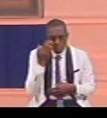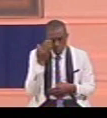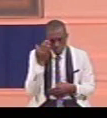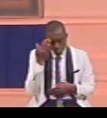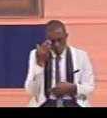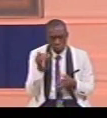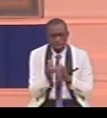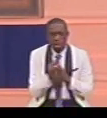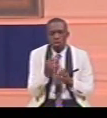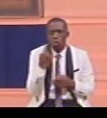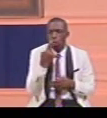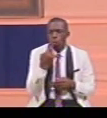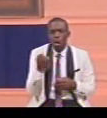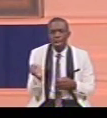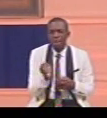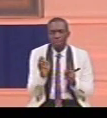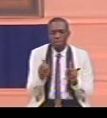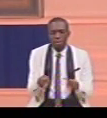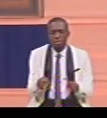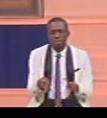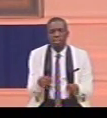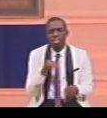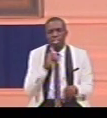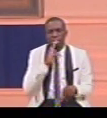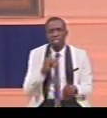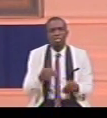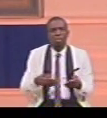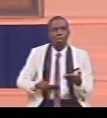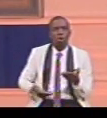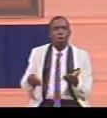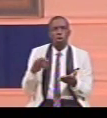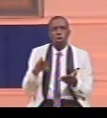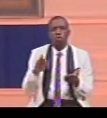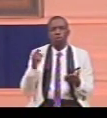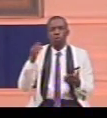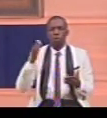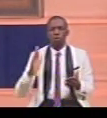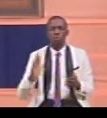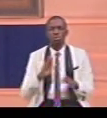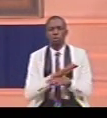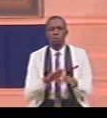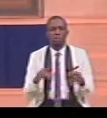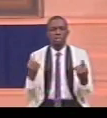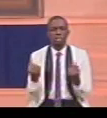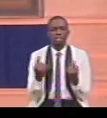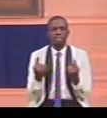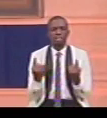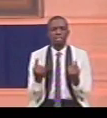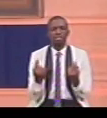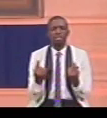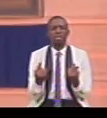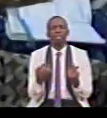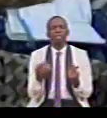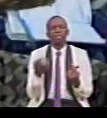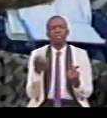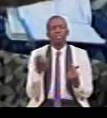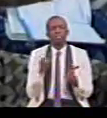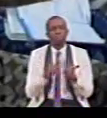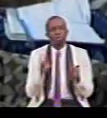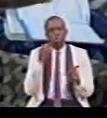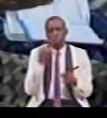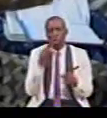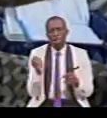sineth Not and he that is begotten of God keepeth himself and that Wicked one